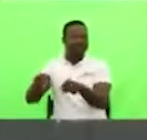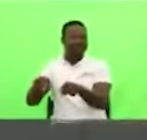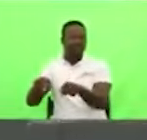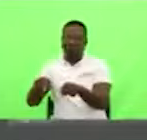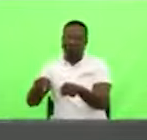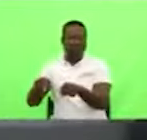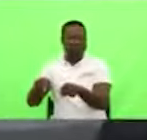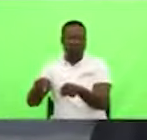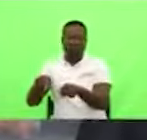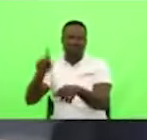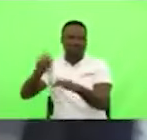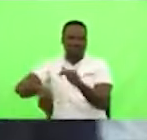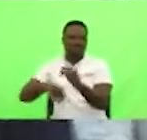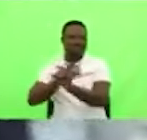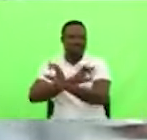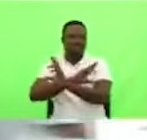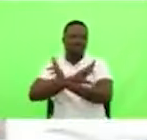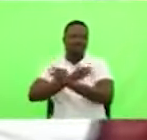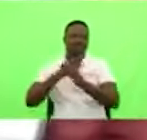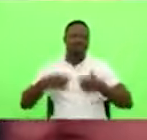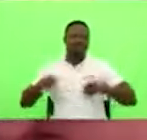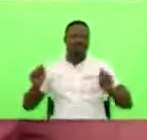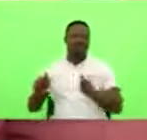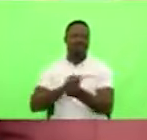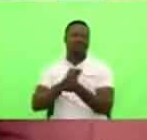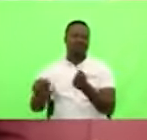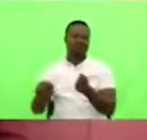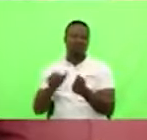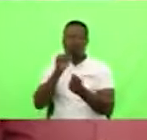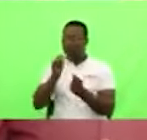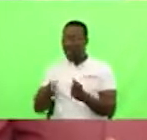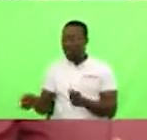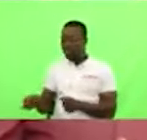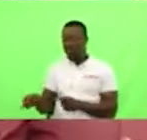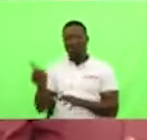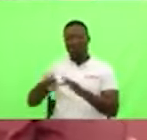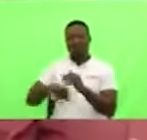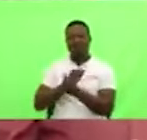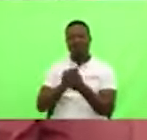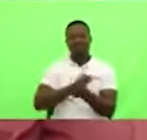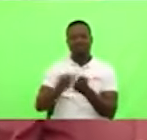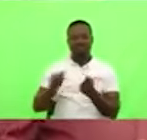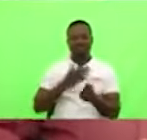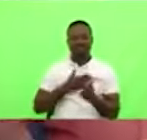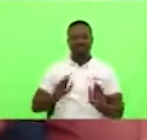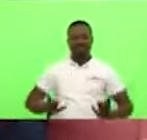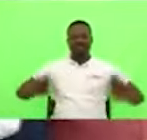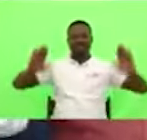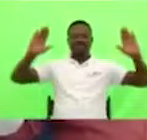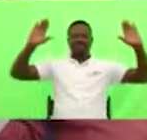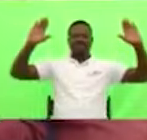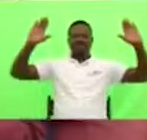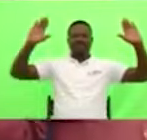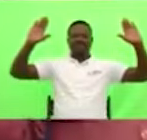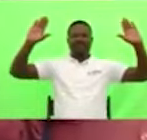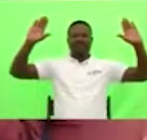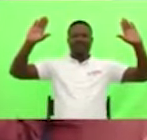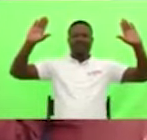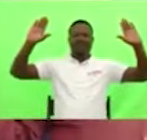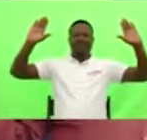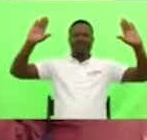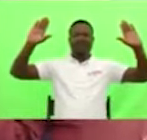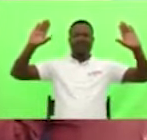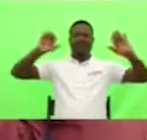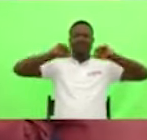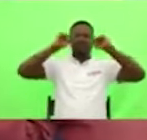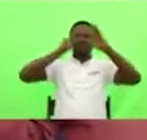Nobody and none can do it. Not even hell. Just lift up your hands to heaven. Just bless